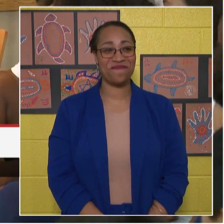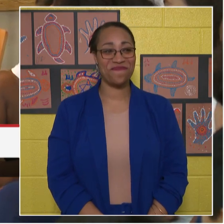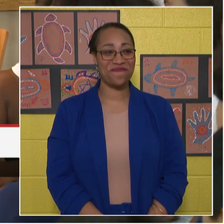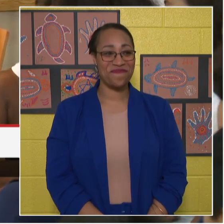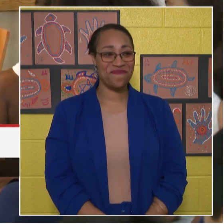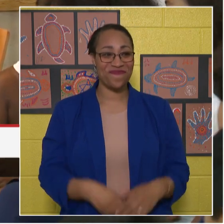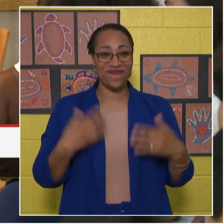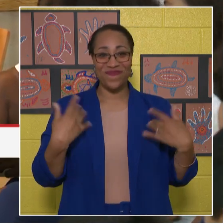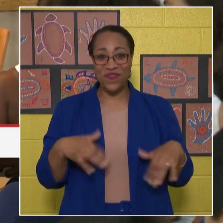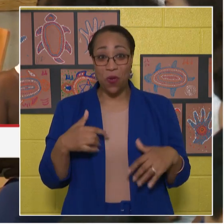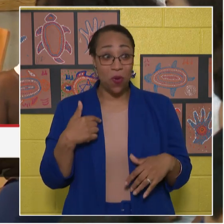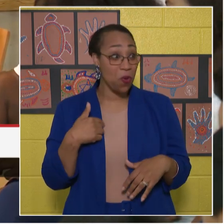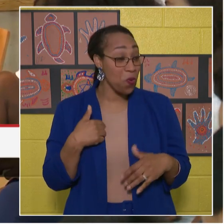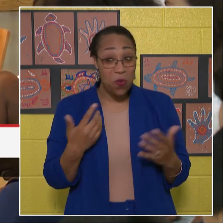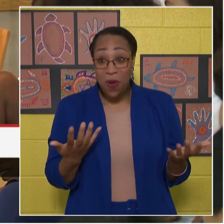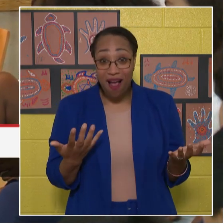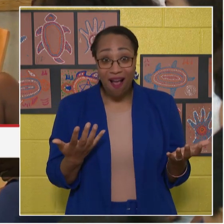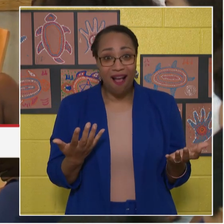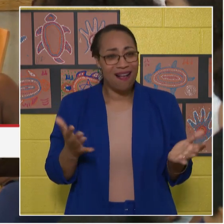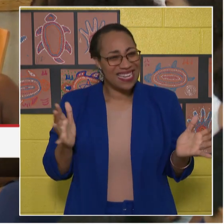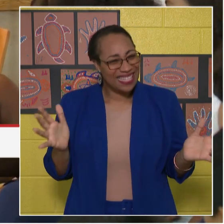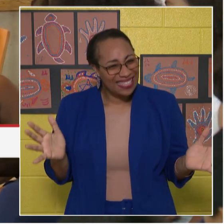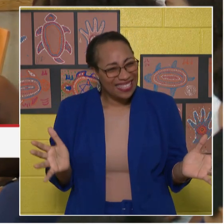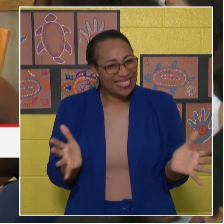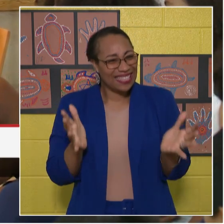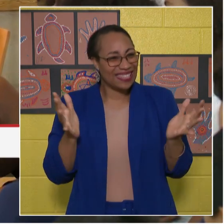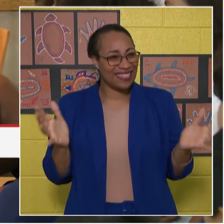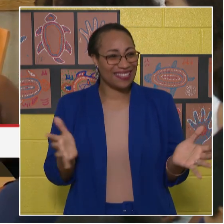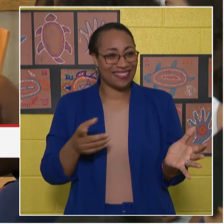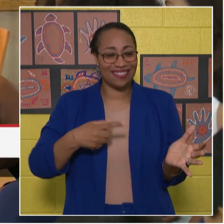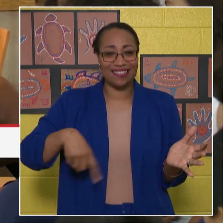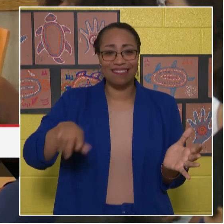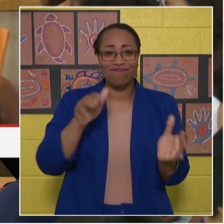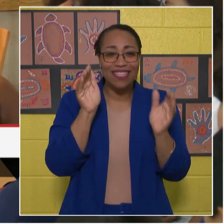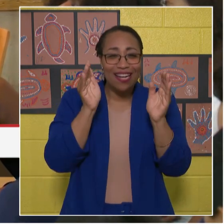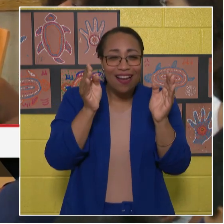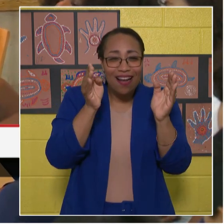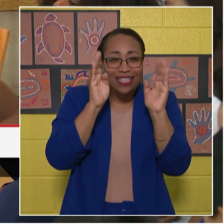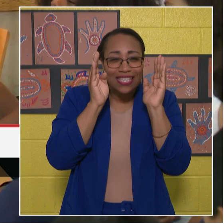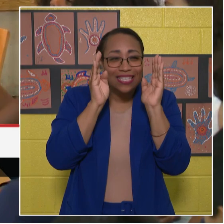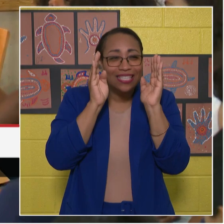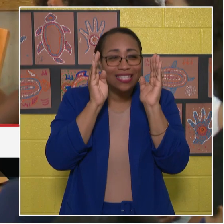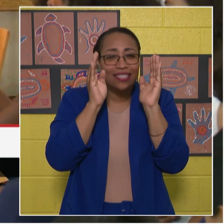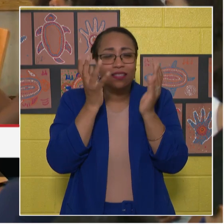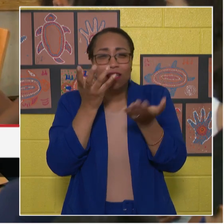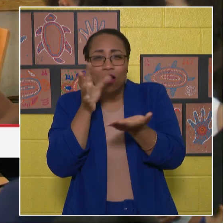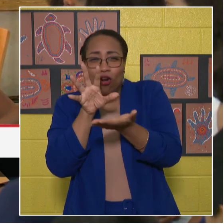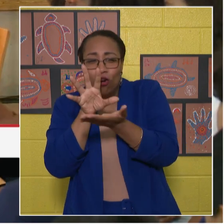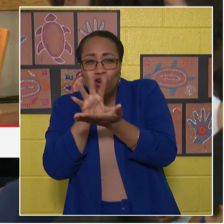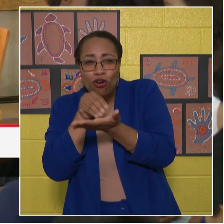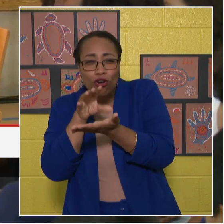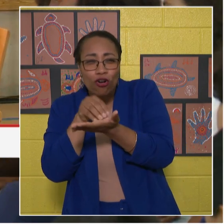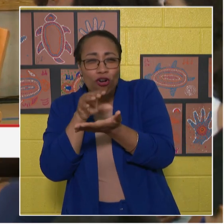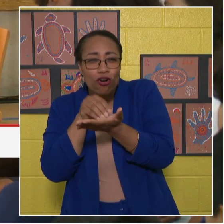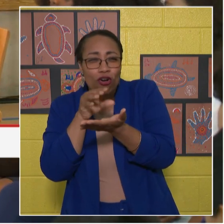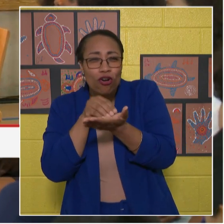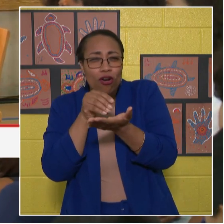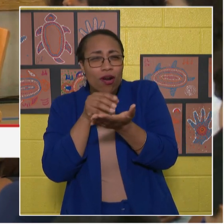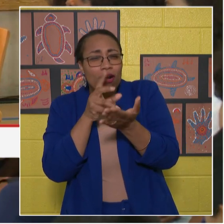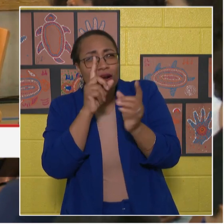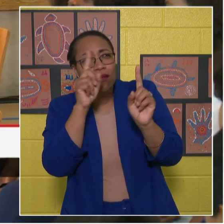you to listen and learn about all the paths to success that are available to